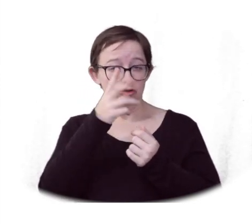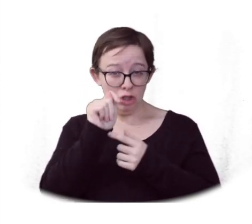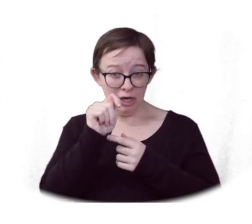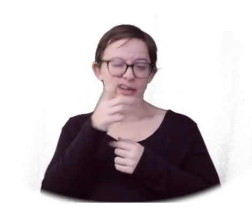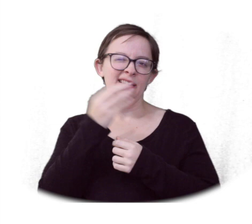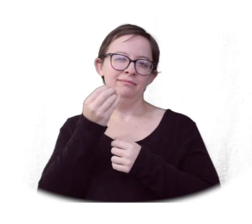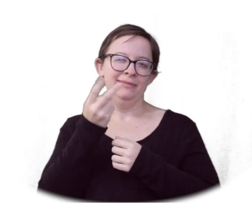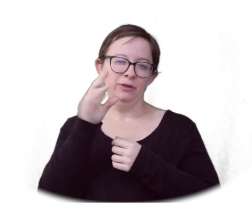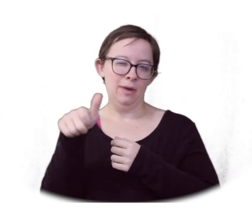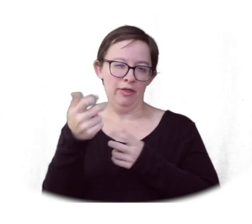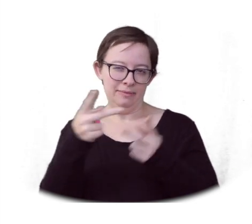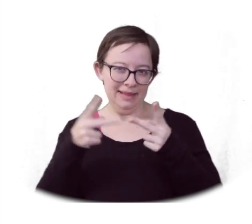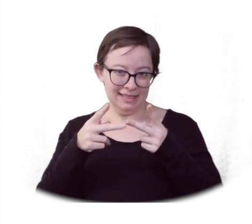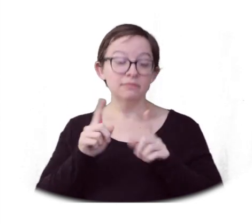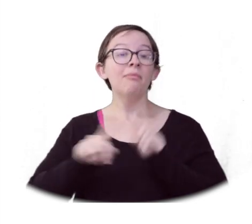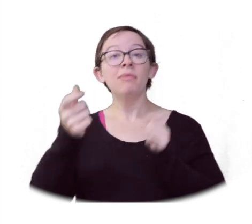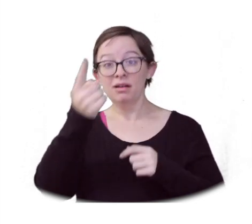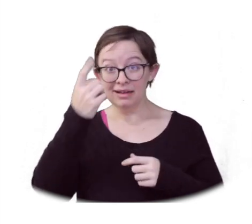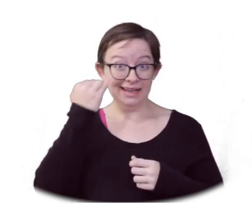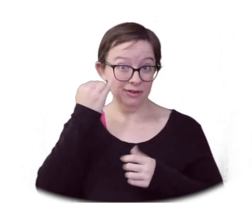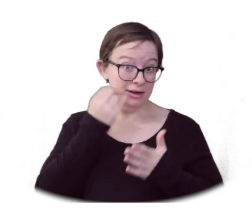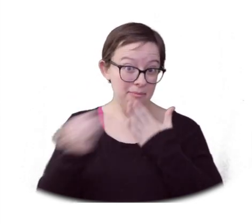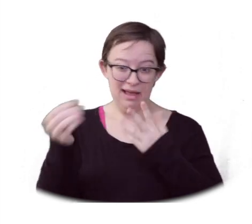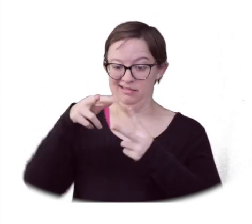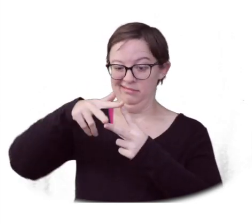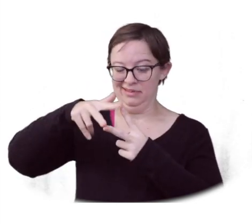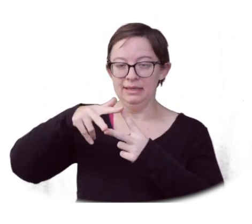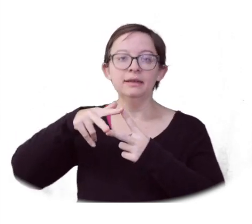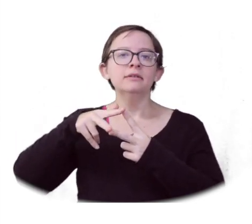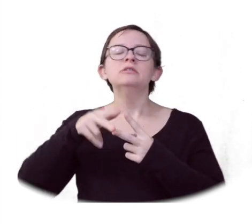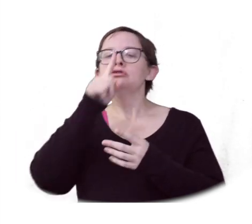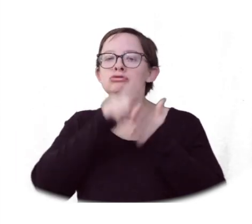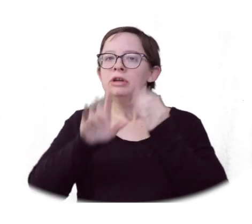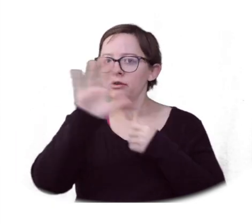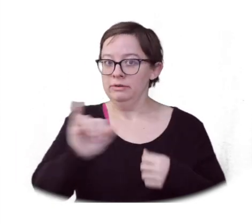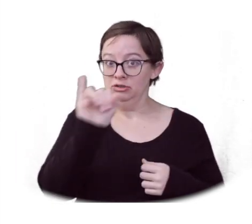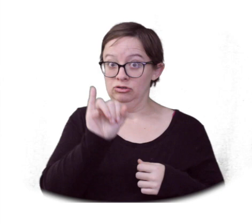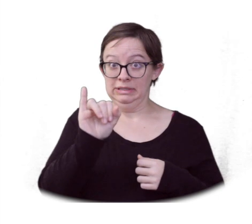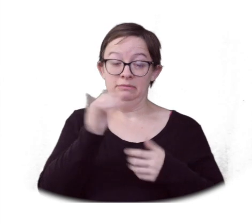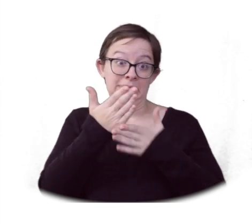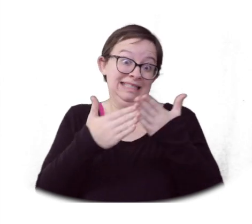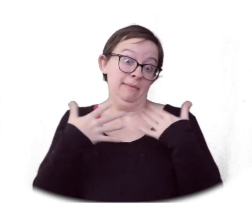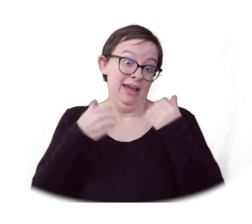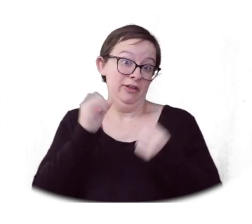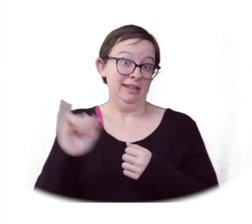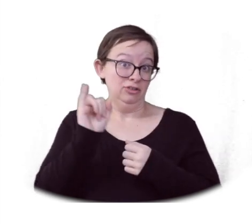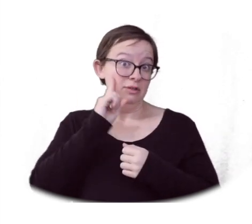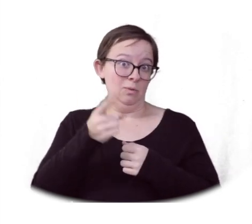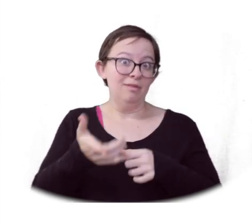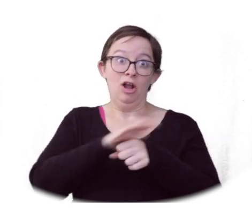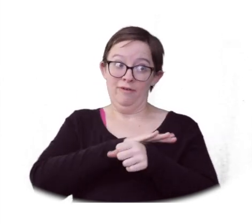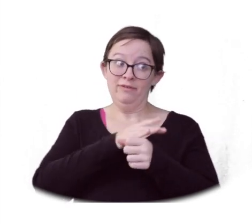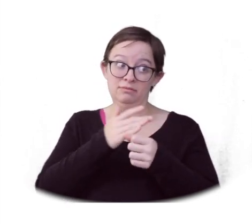them at Target as well as a few other places. But if you are going to do this, definitely look into your insurance. Some